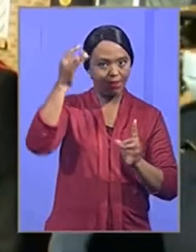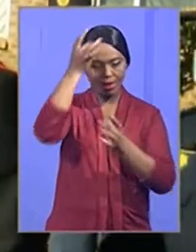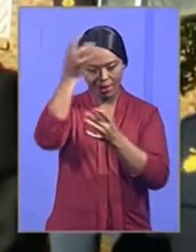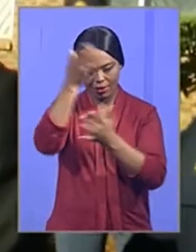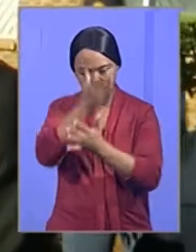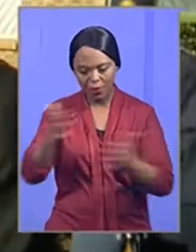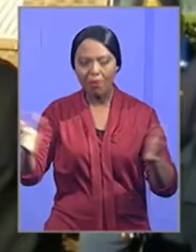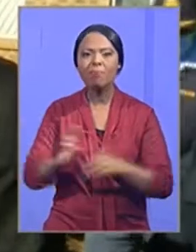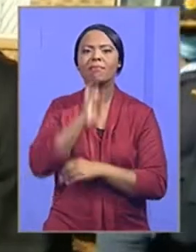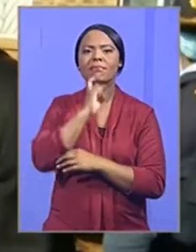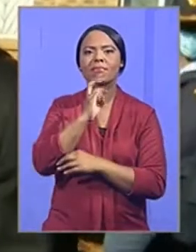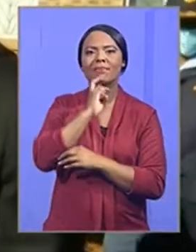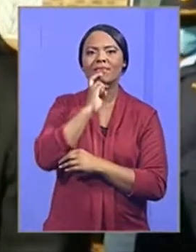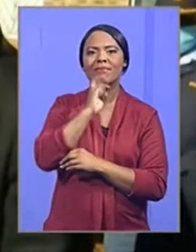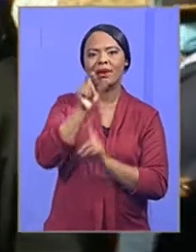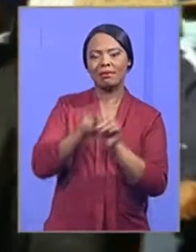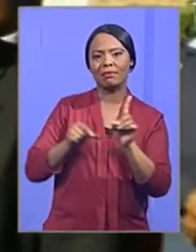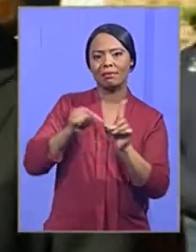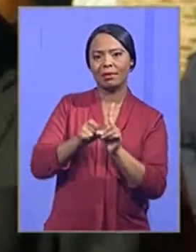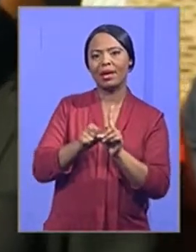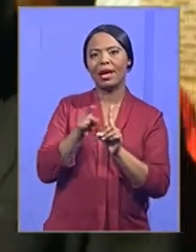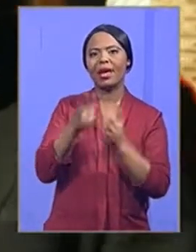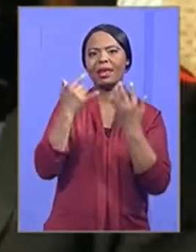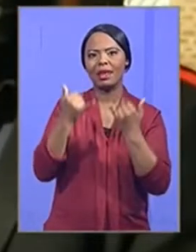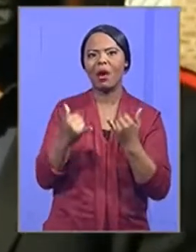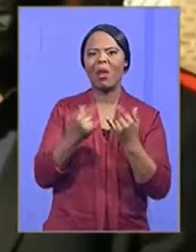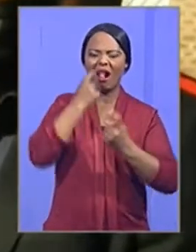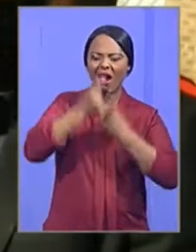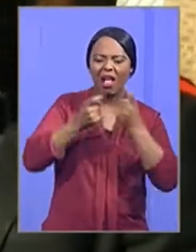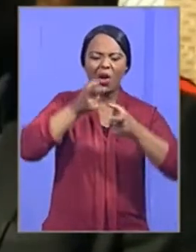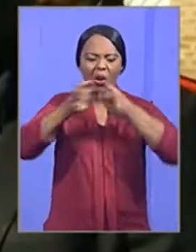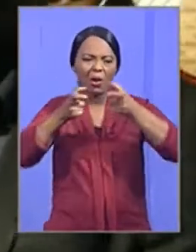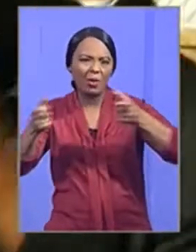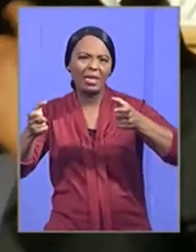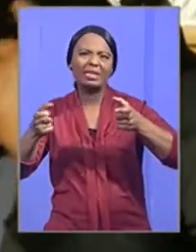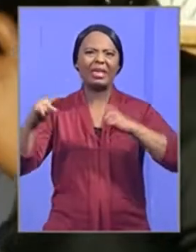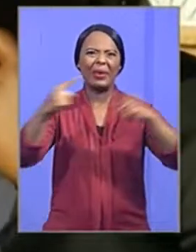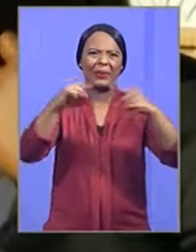Boele Khayatalentjebo go tlogela go dira ditshwaetshwayo tšeo di ka hlohloletšago dikgaruru.